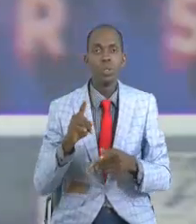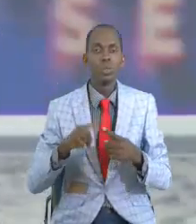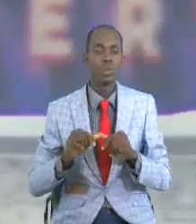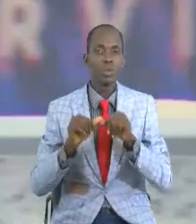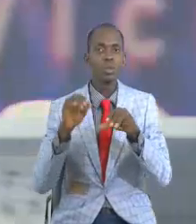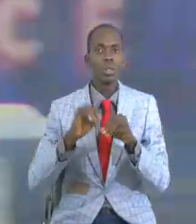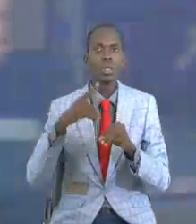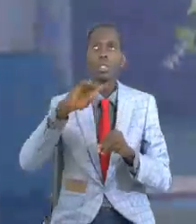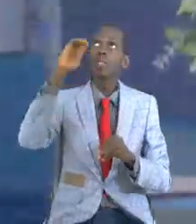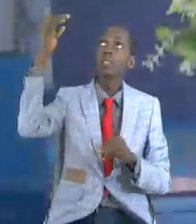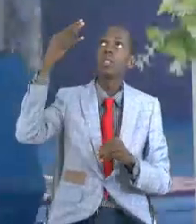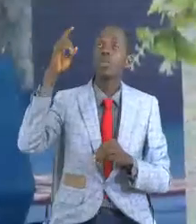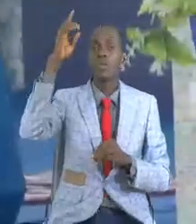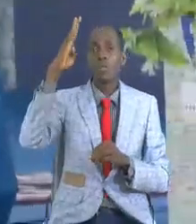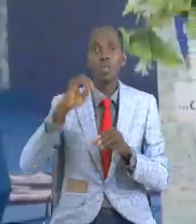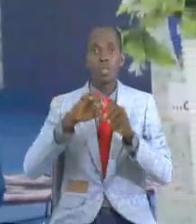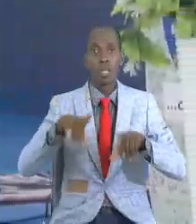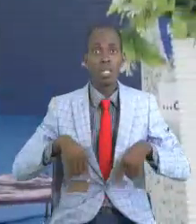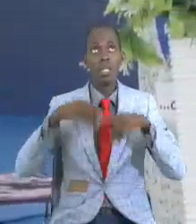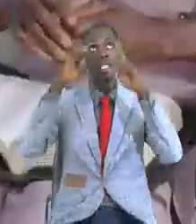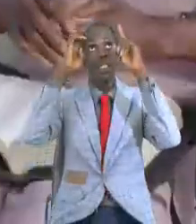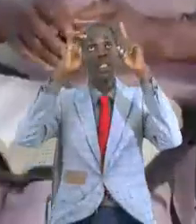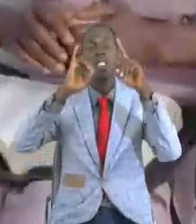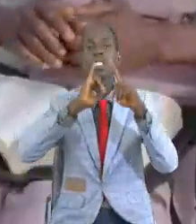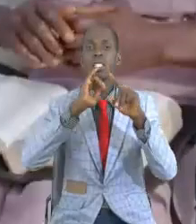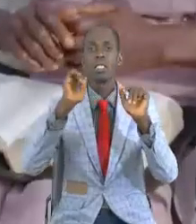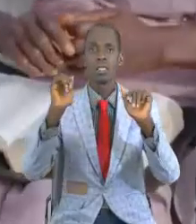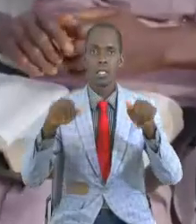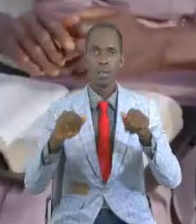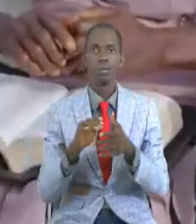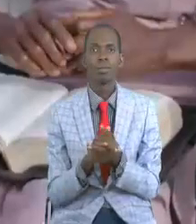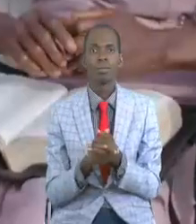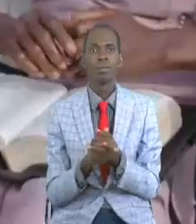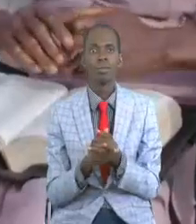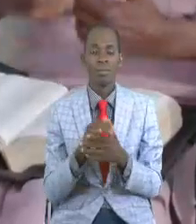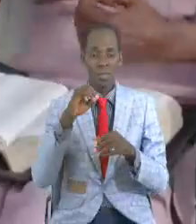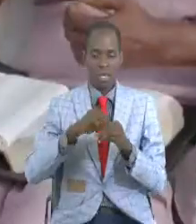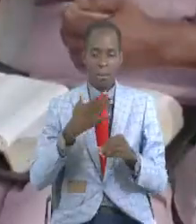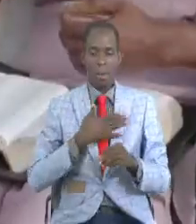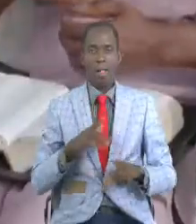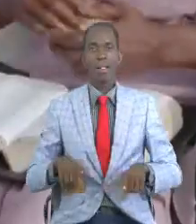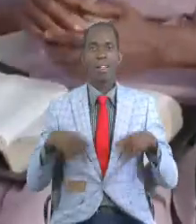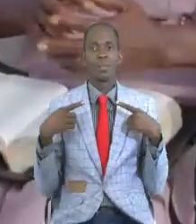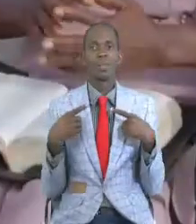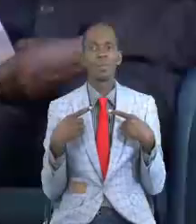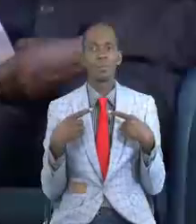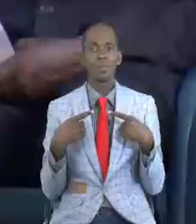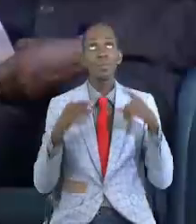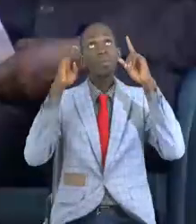your life, he is able. In my life, he is